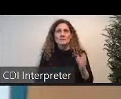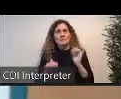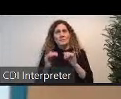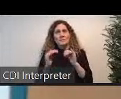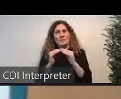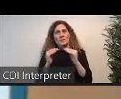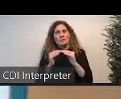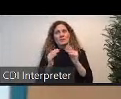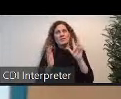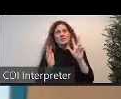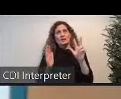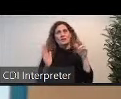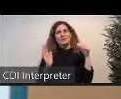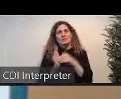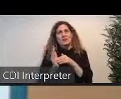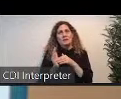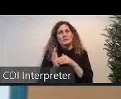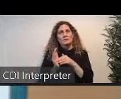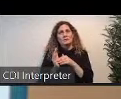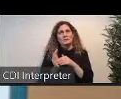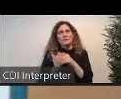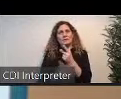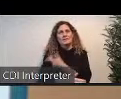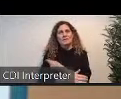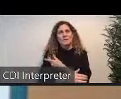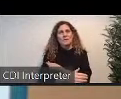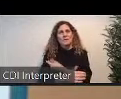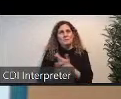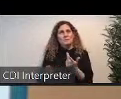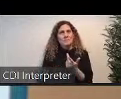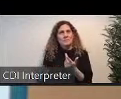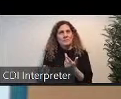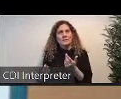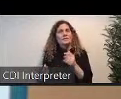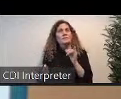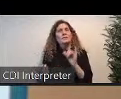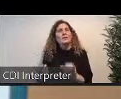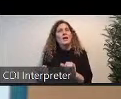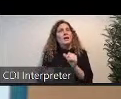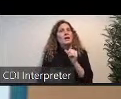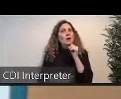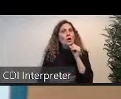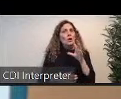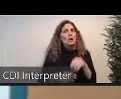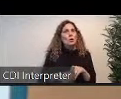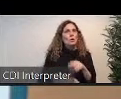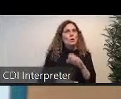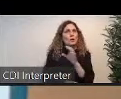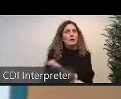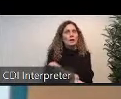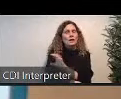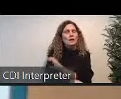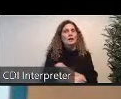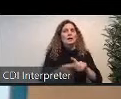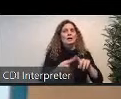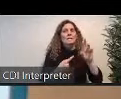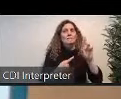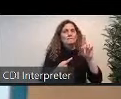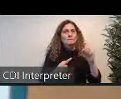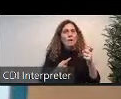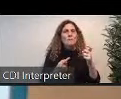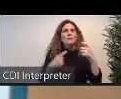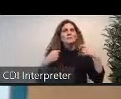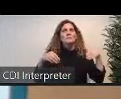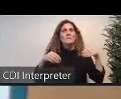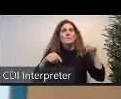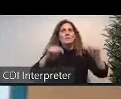Now, granted, this number doesn't include clinics and pharmacies and other vaccine providers, but I share the numbers to underscore the